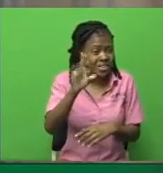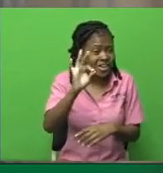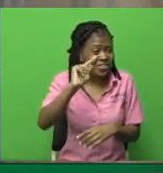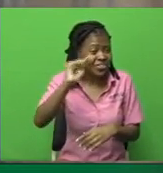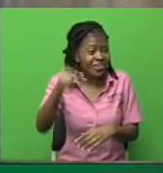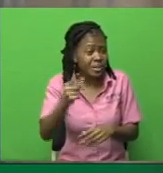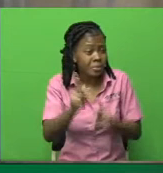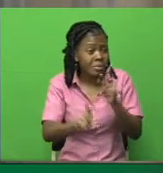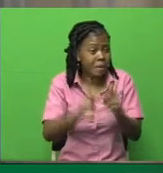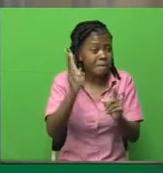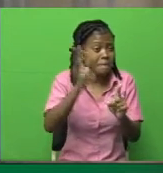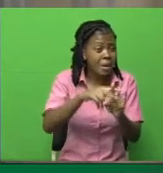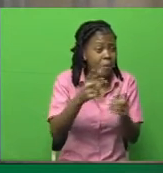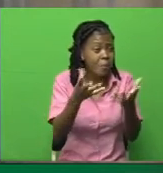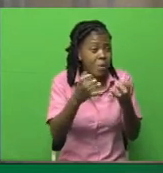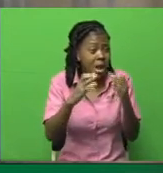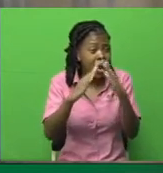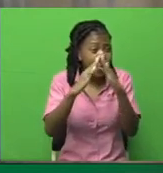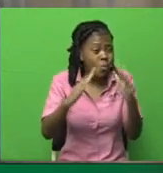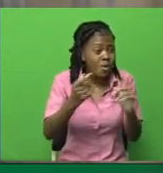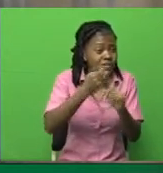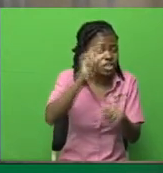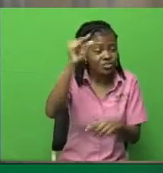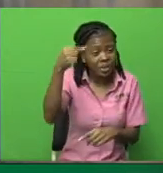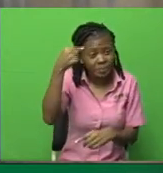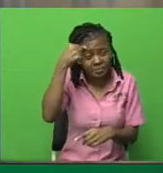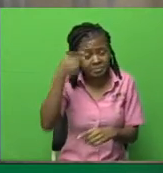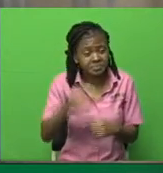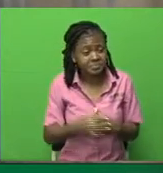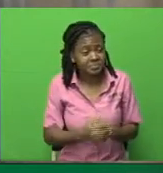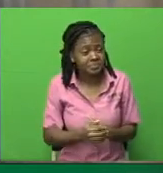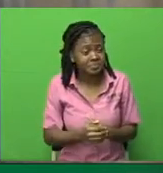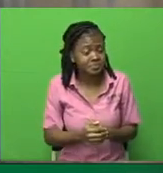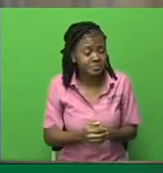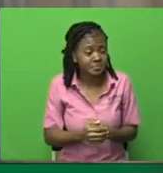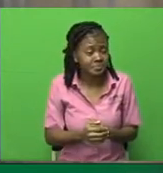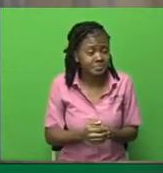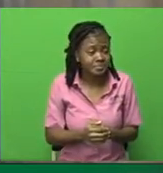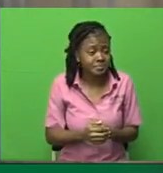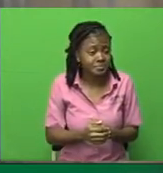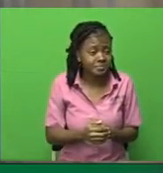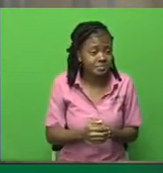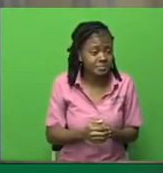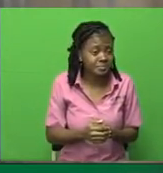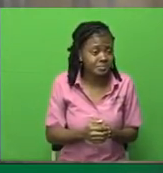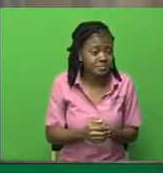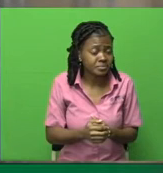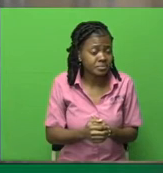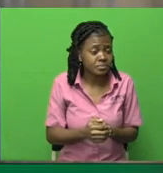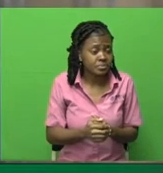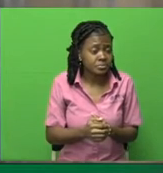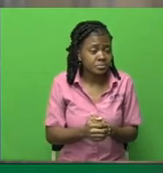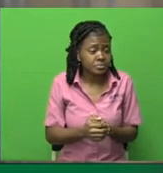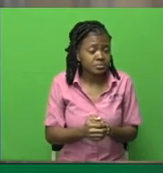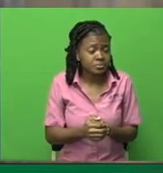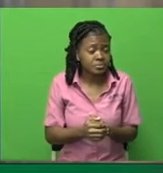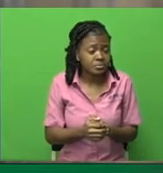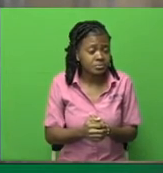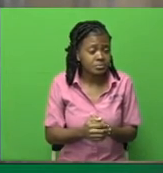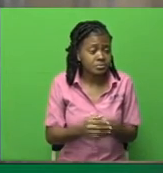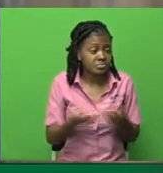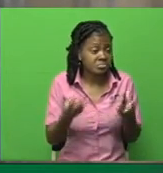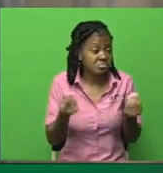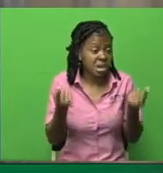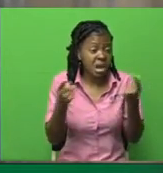houses from the government and so on and um I see the government caused a further hurt to the poor and